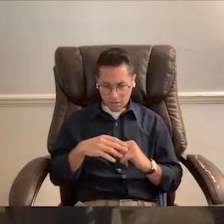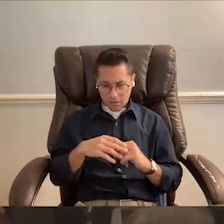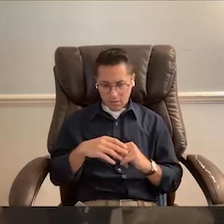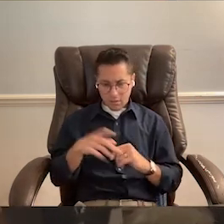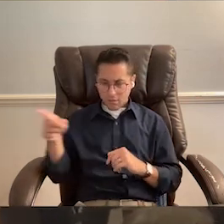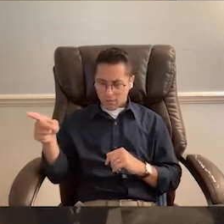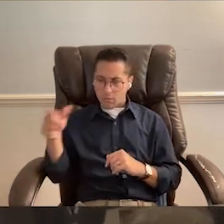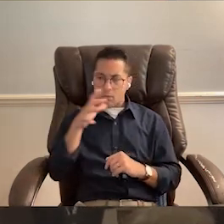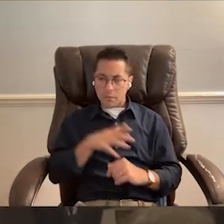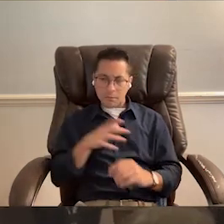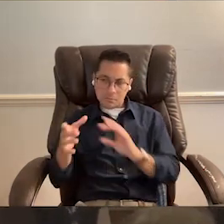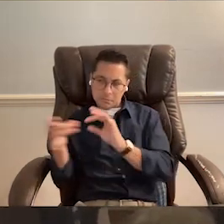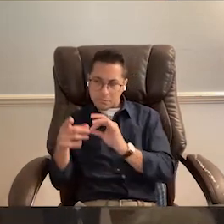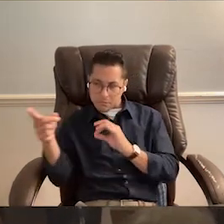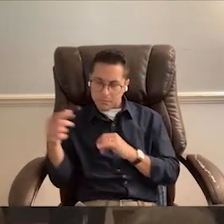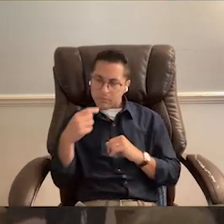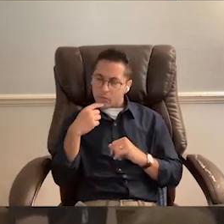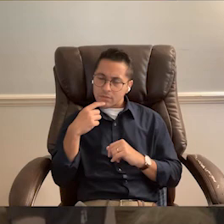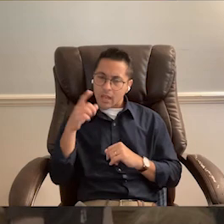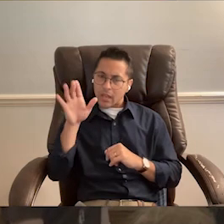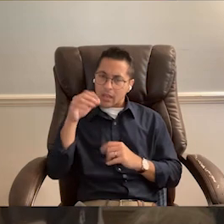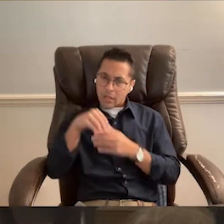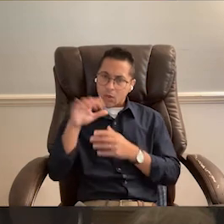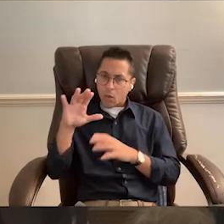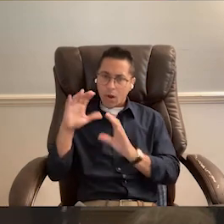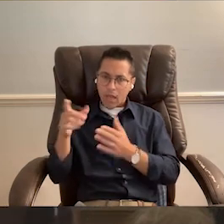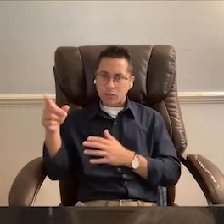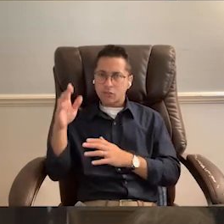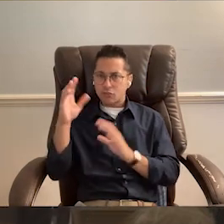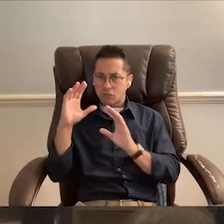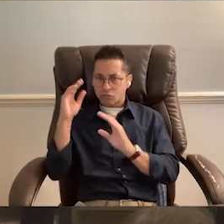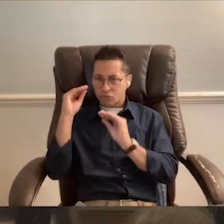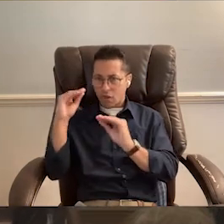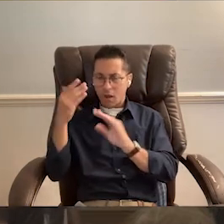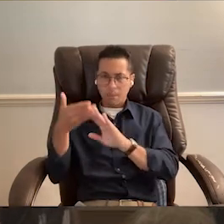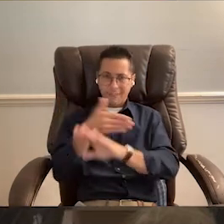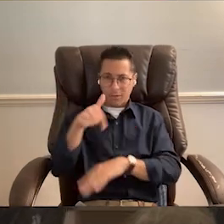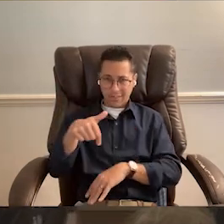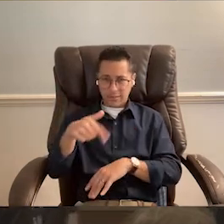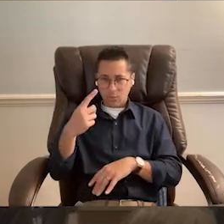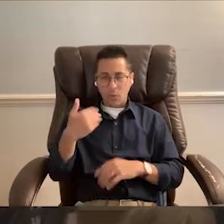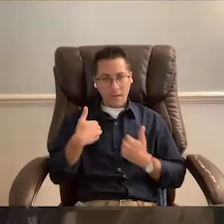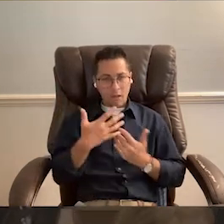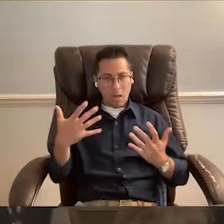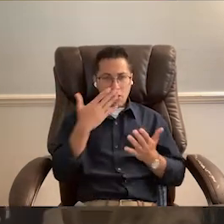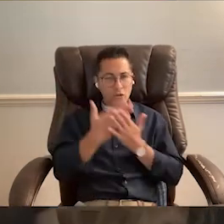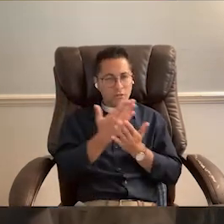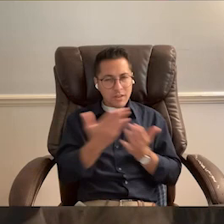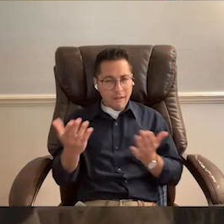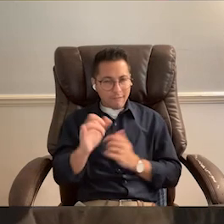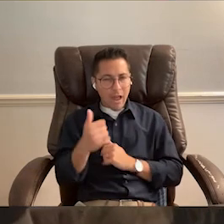I was just gonna piggyback on the lady that came in a little late. You were saying in your class that you